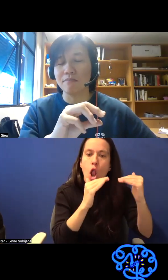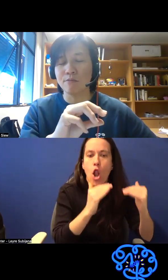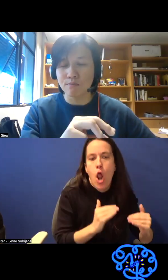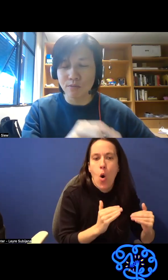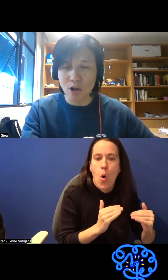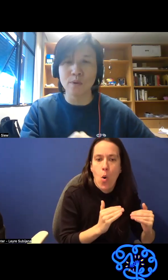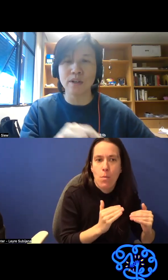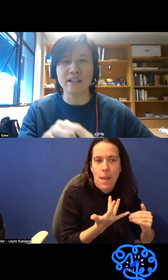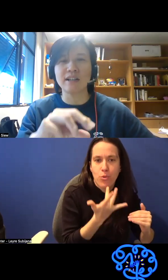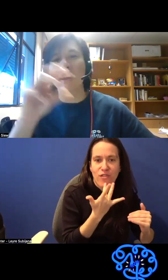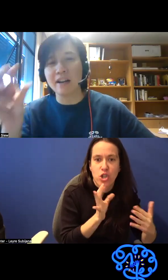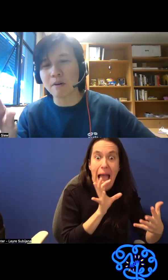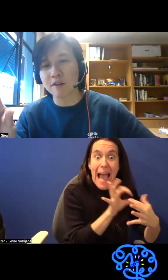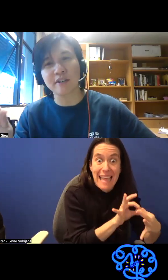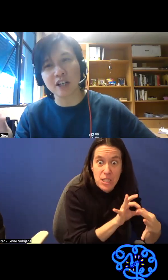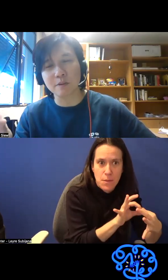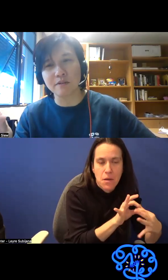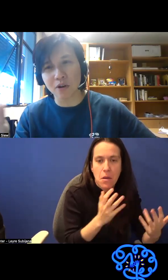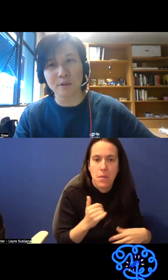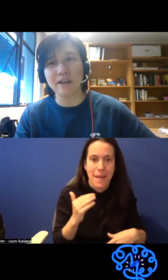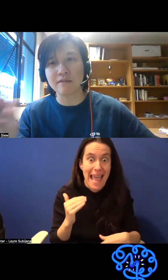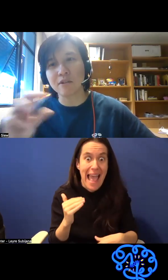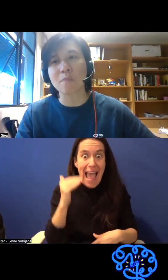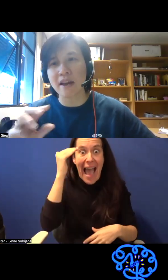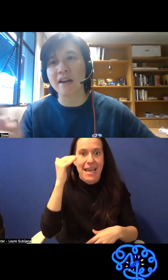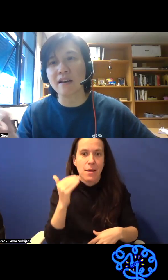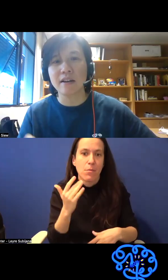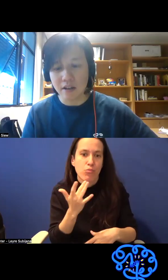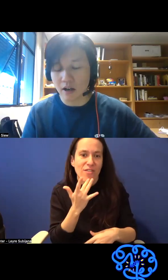attachment non-word and a high preferential attachment non-word, and